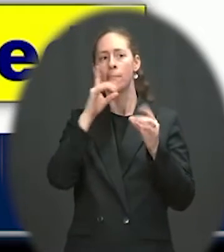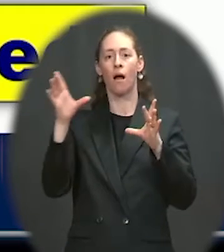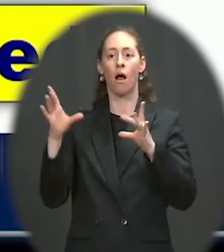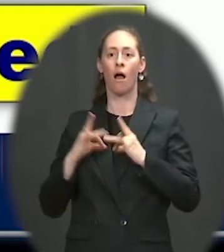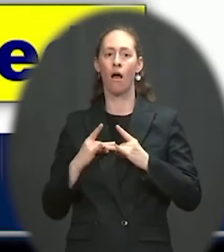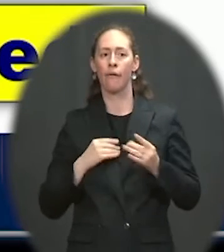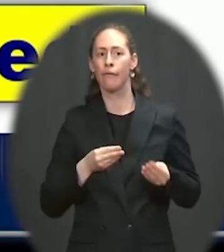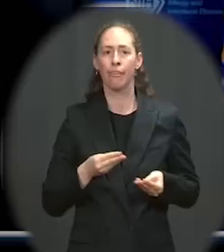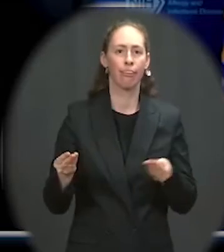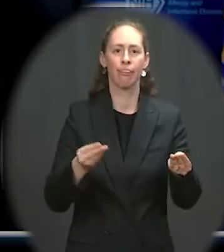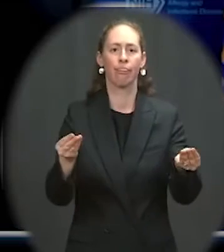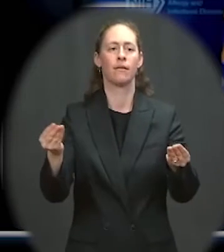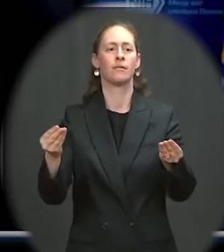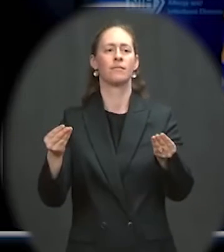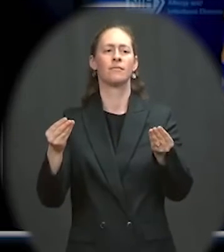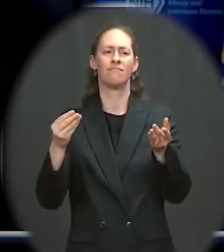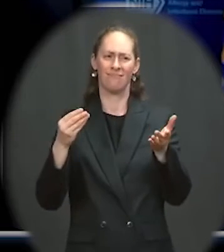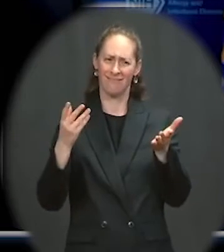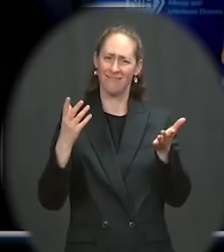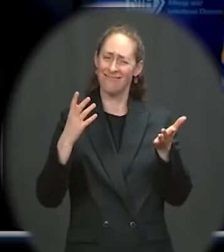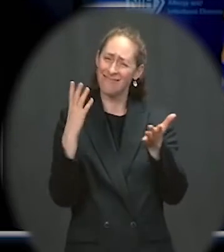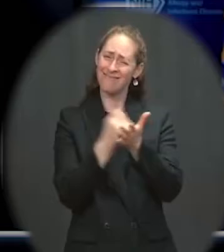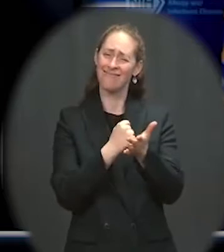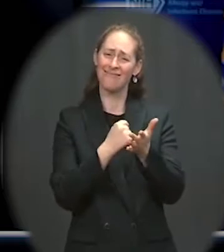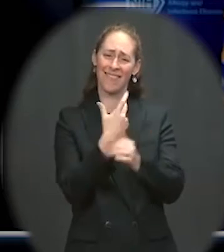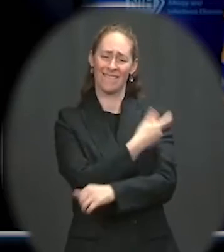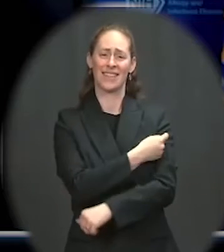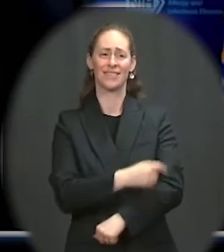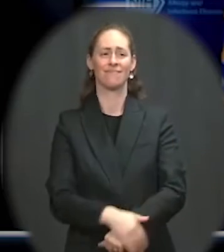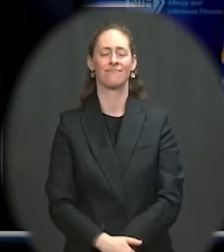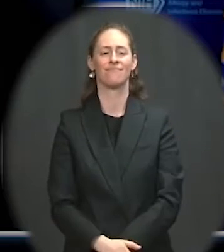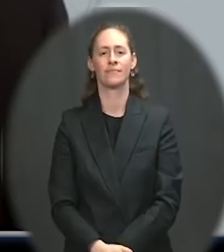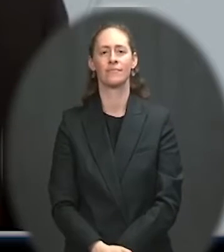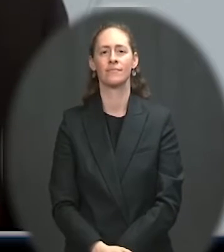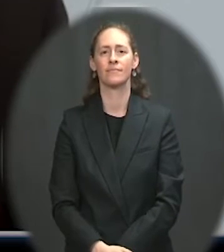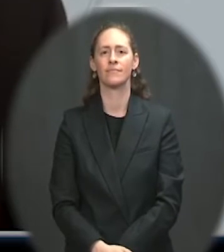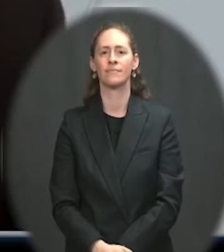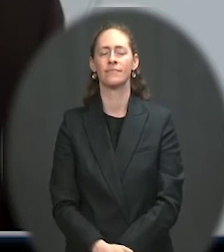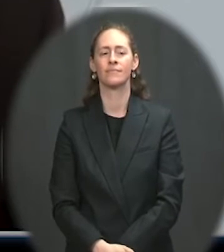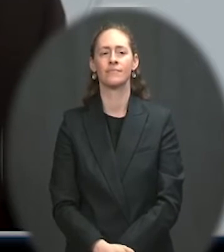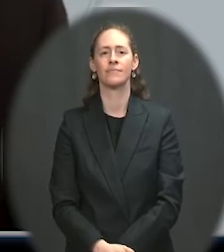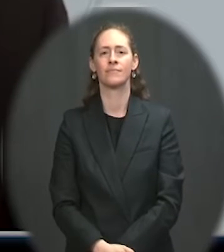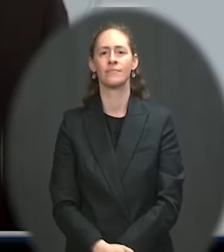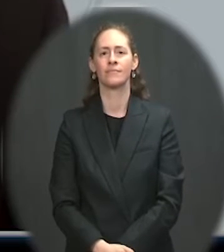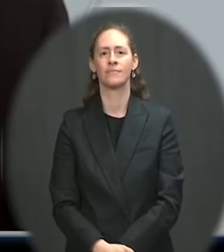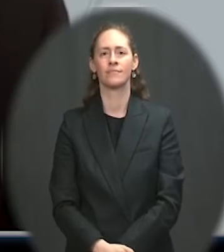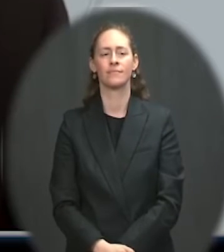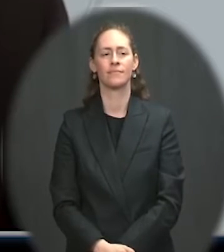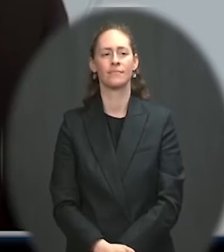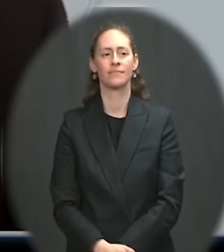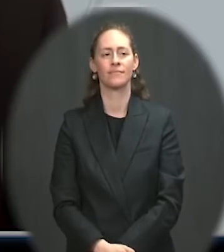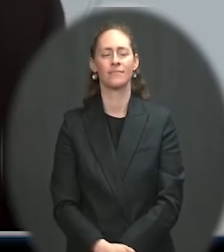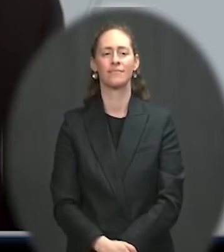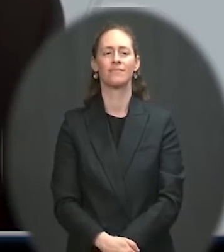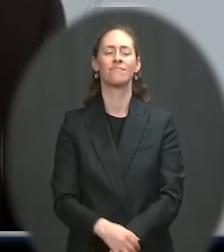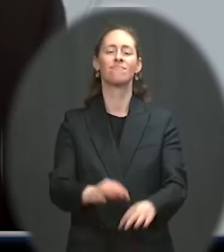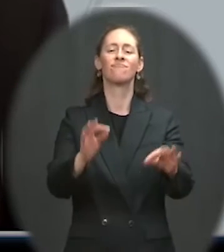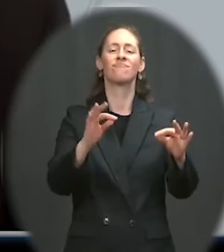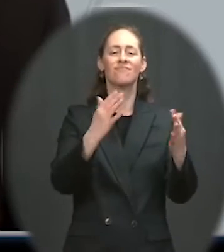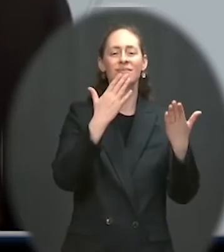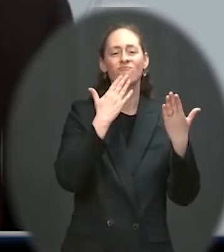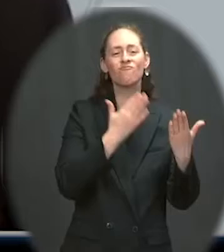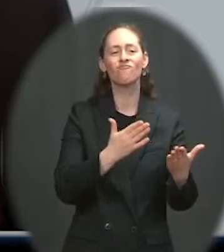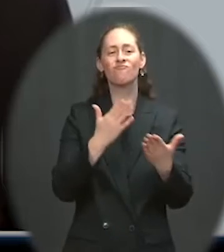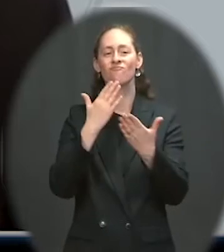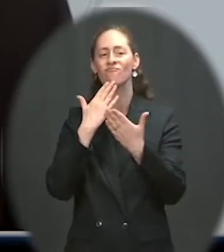get vaccinated. Pass it over to you, Dr. Murthy. Well, thank you so much, Dr. Fauci, and it's good to be with all